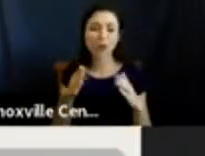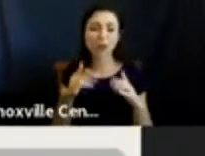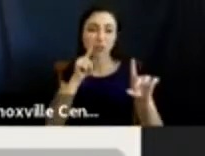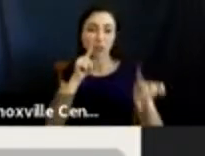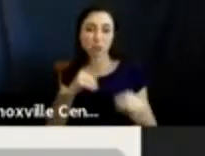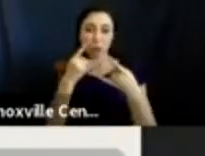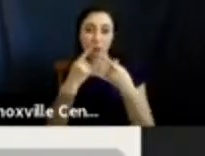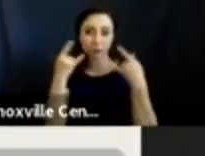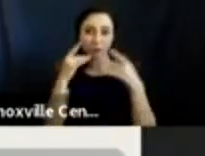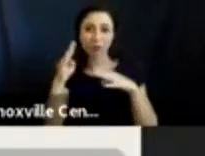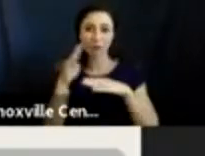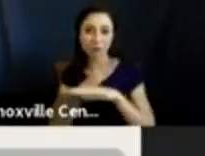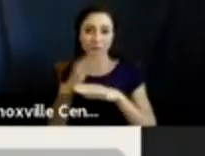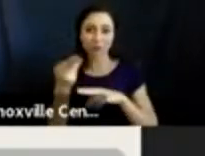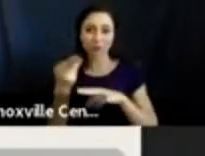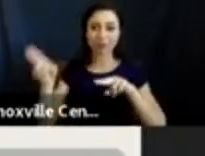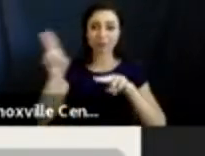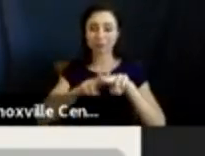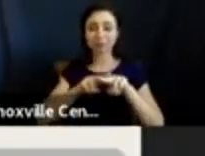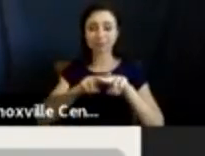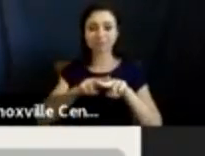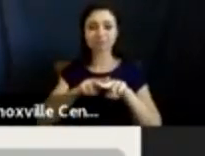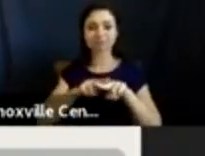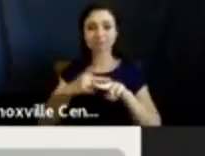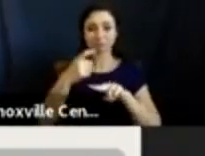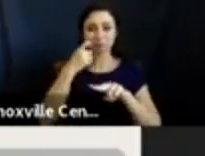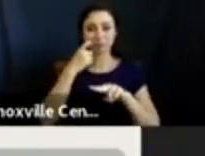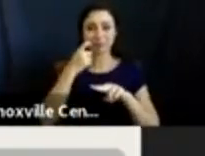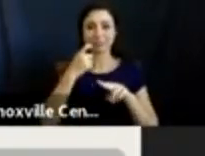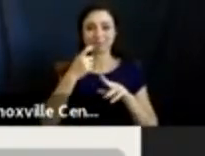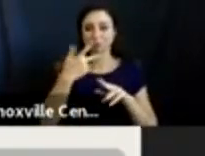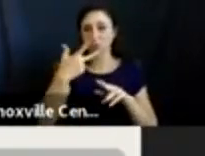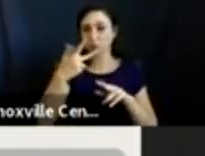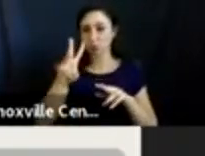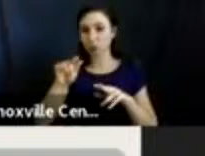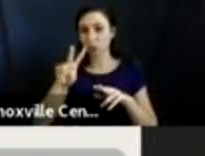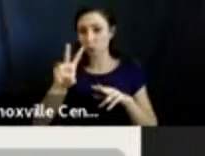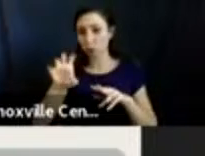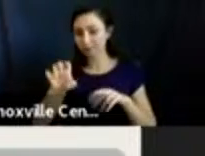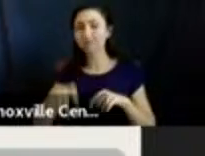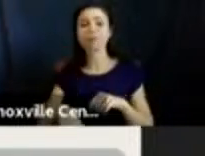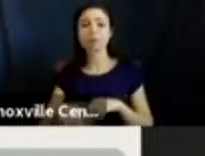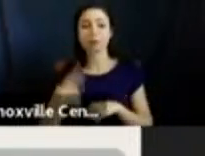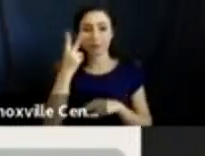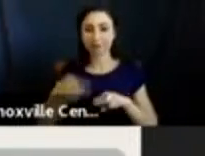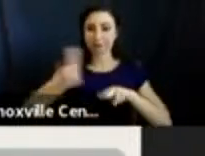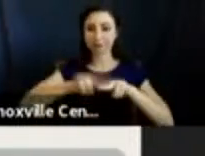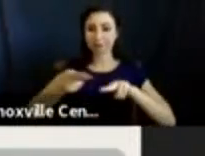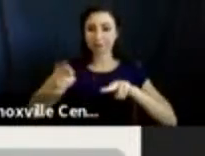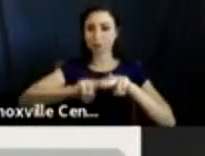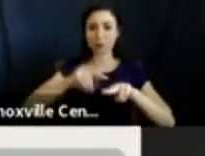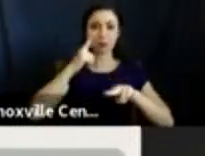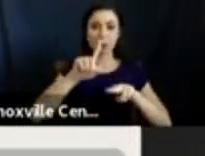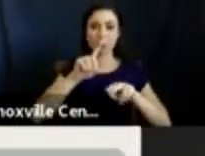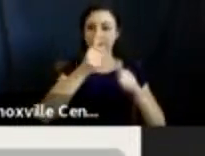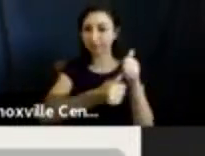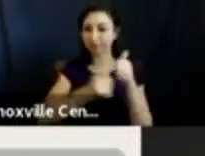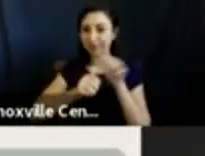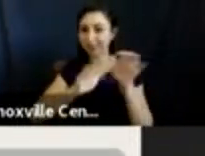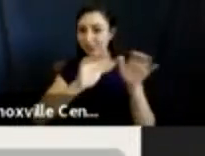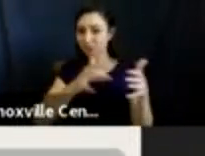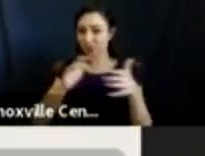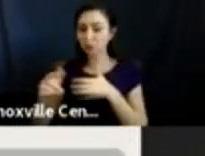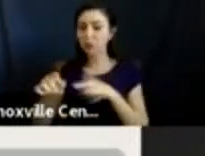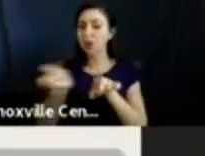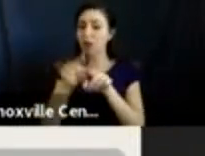wearing behavior has actually increased over the last 3 waves. We've seen an increase across the categories. But what you also note here is that it seems